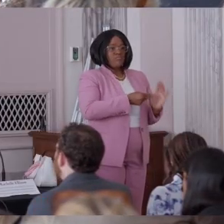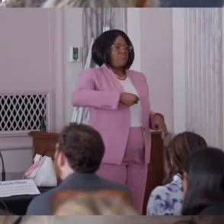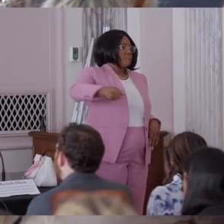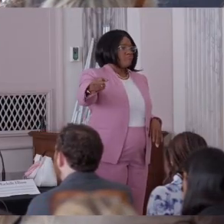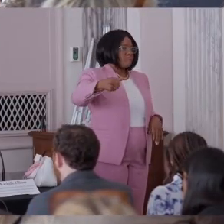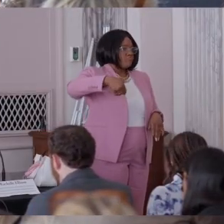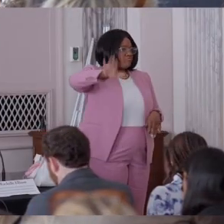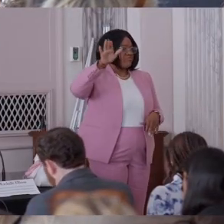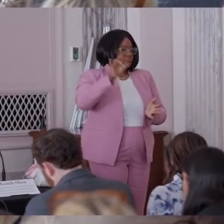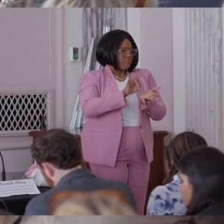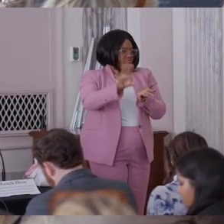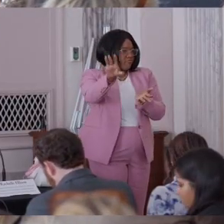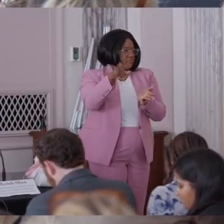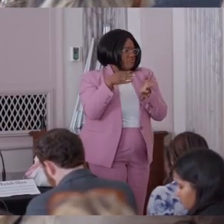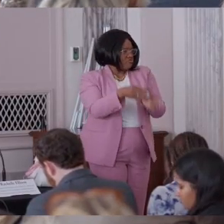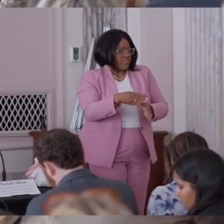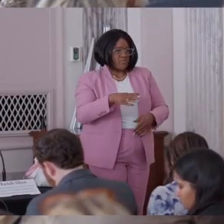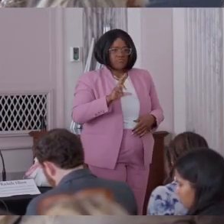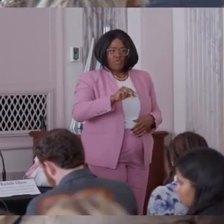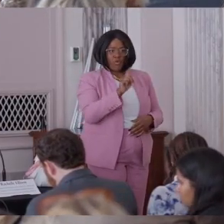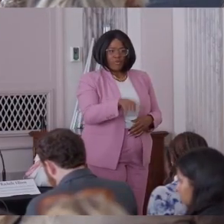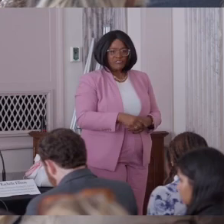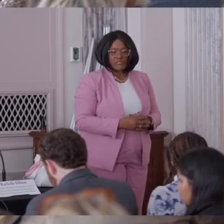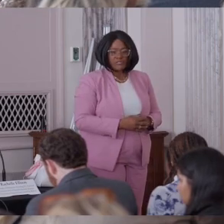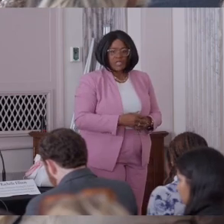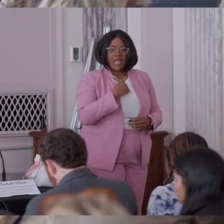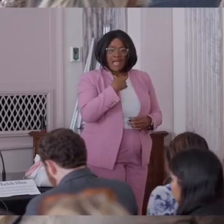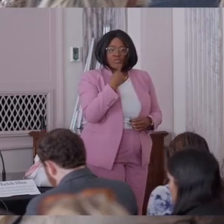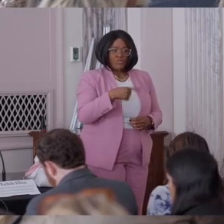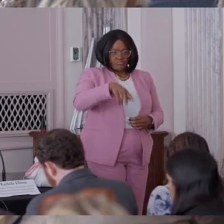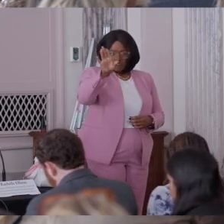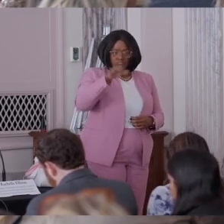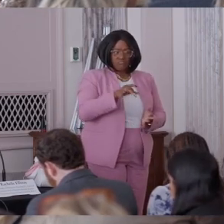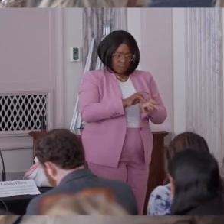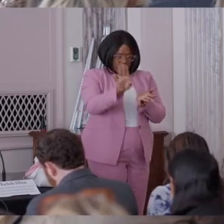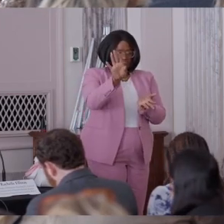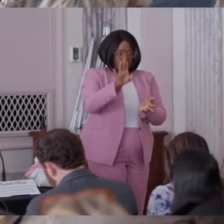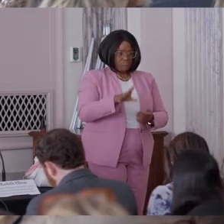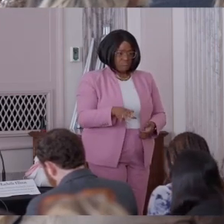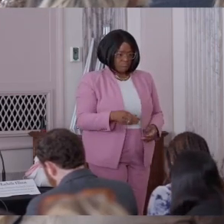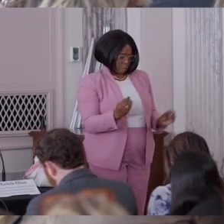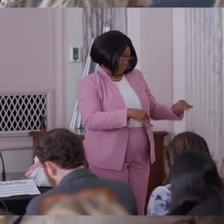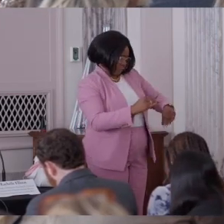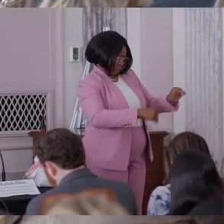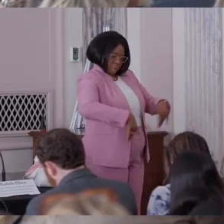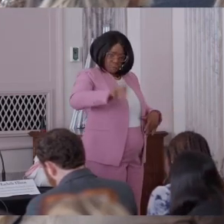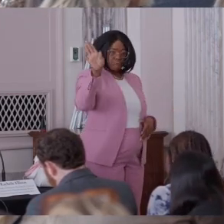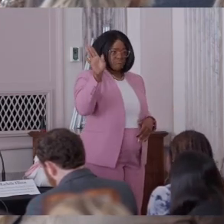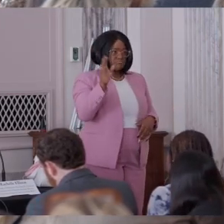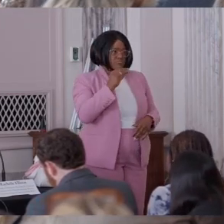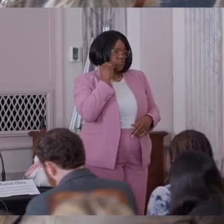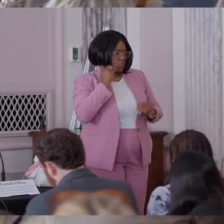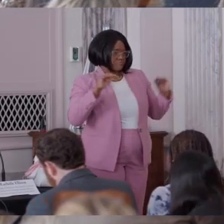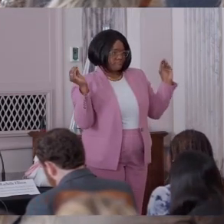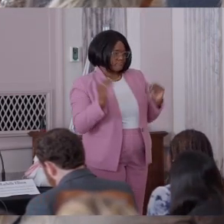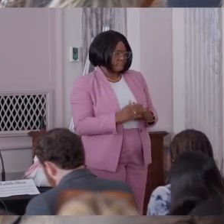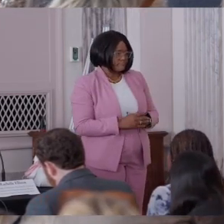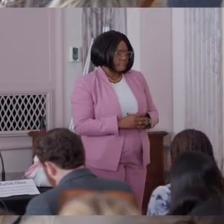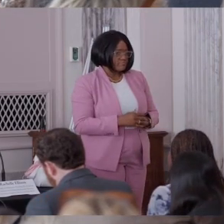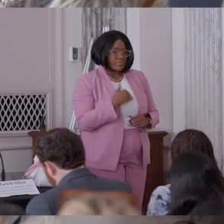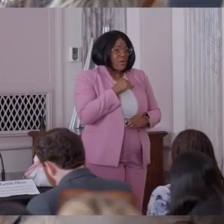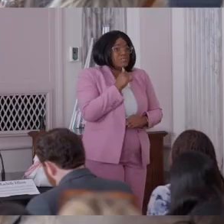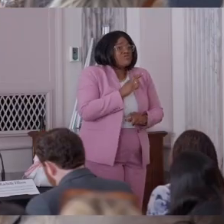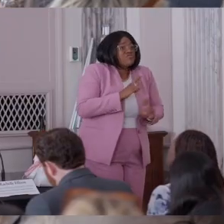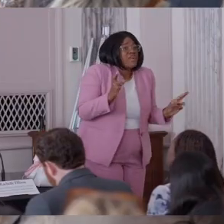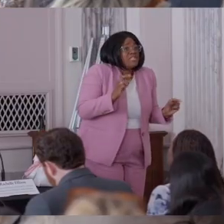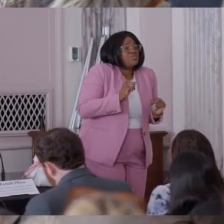on the street with no questions. I was told I had to leave. I had to pack my stuff and return to homelessness. Because I wasn't ready